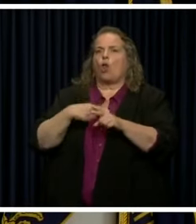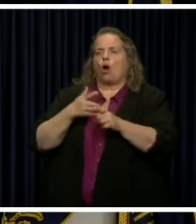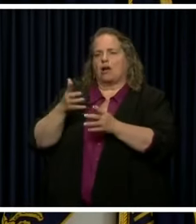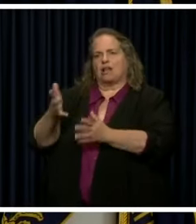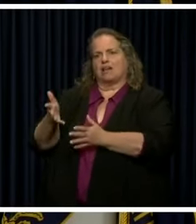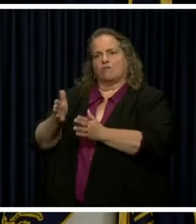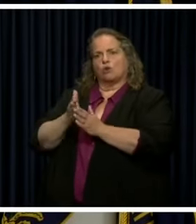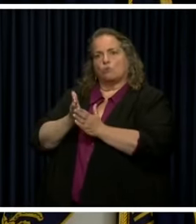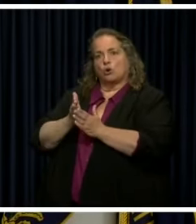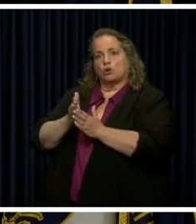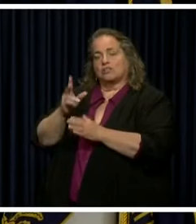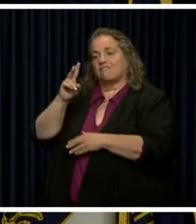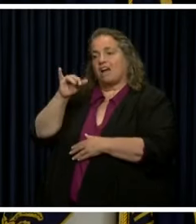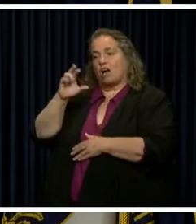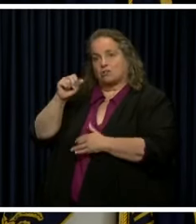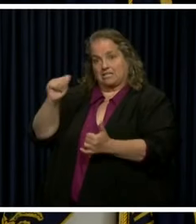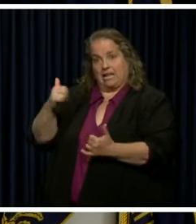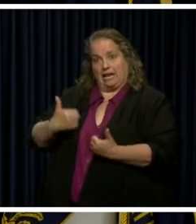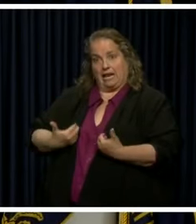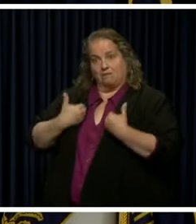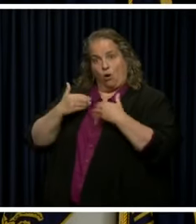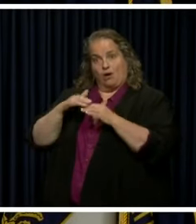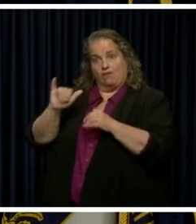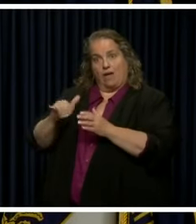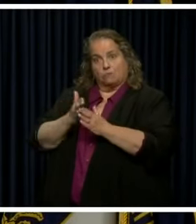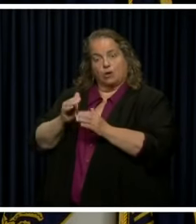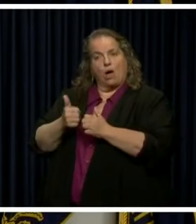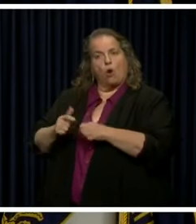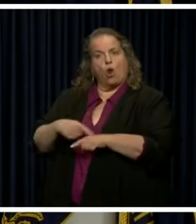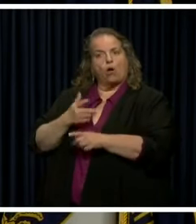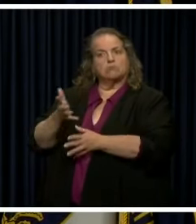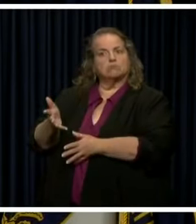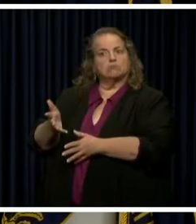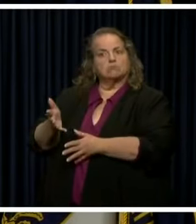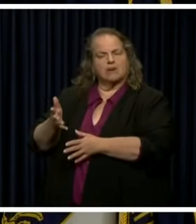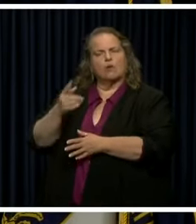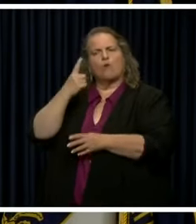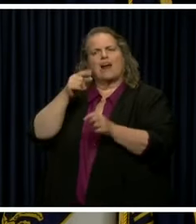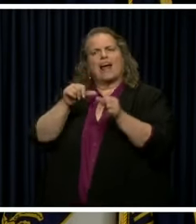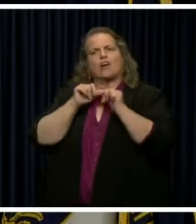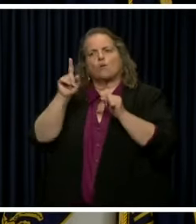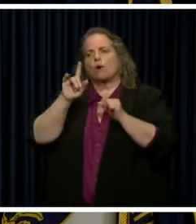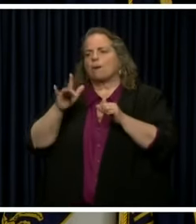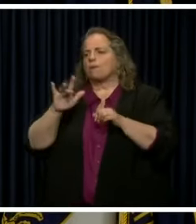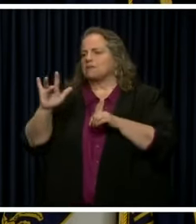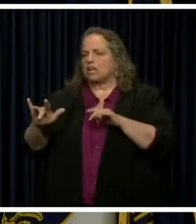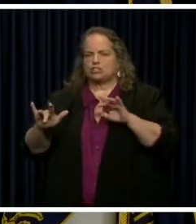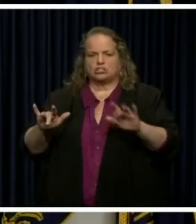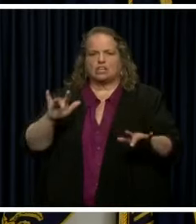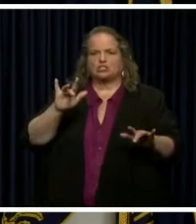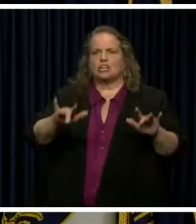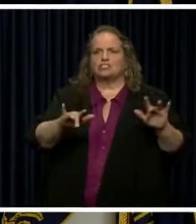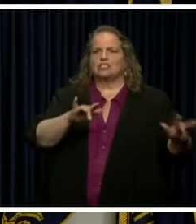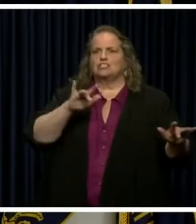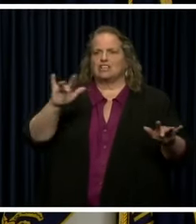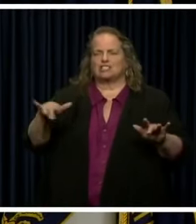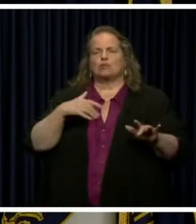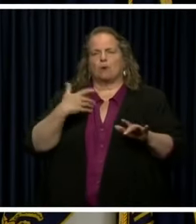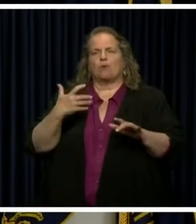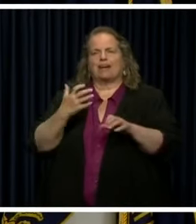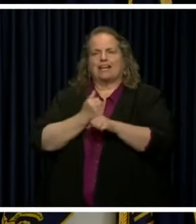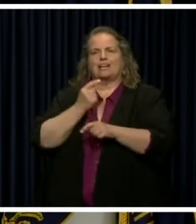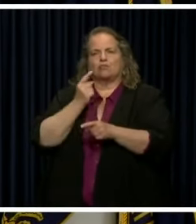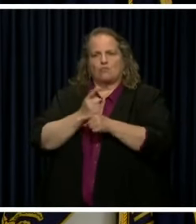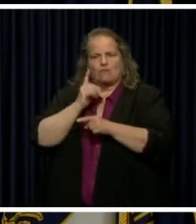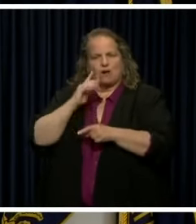on how long the virus can live. That's just one of the areas where people may be touching the same thing, and we want to get that right for